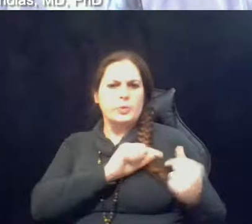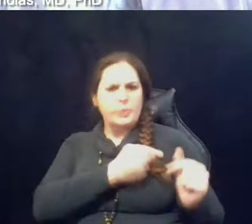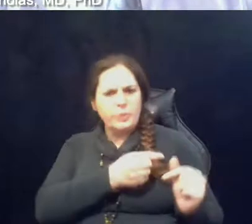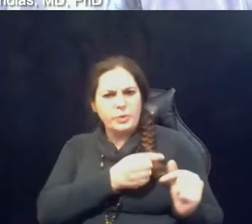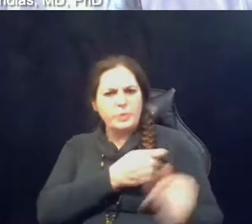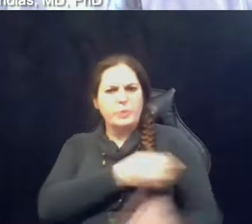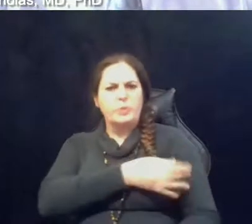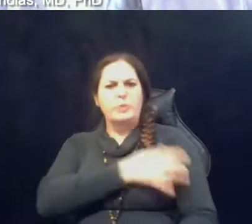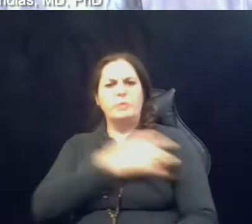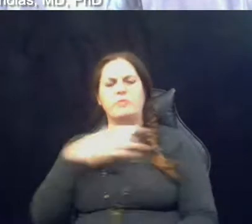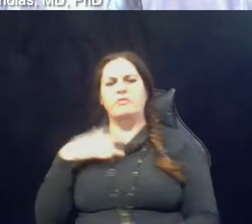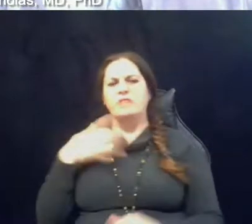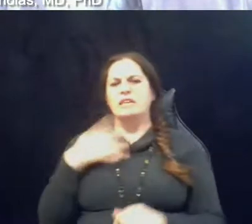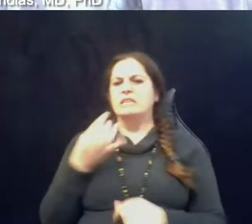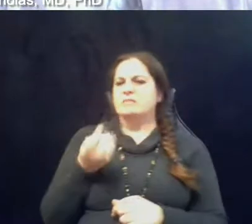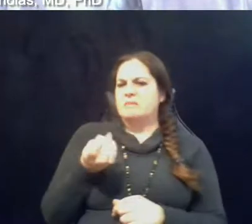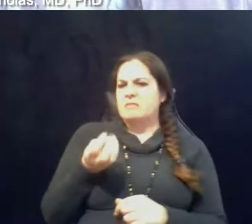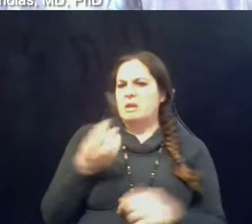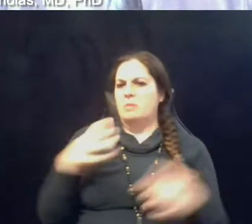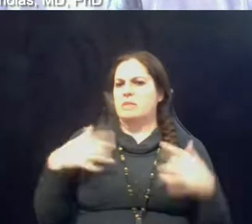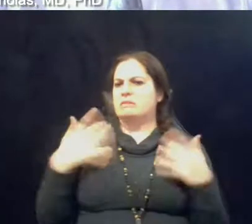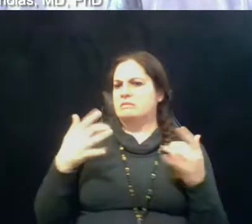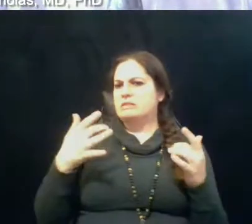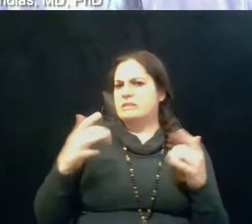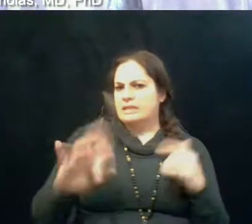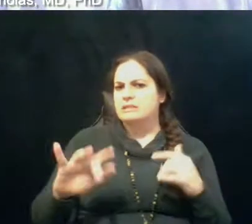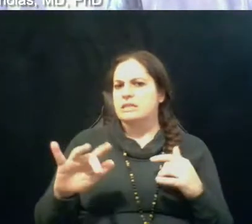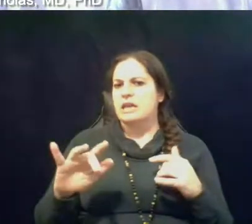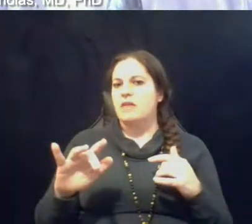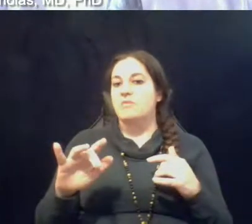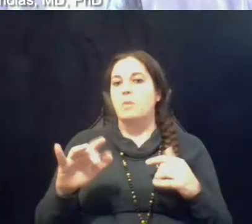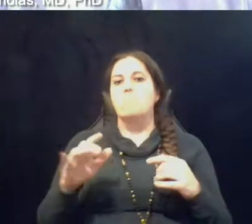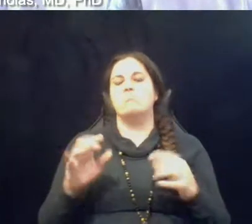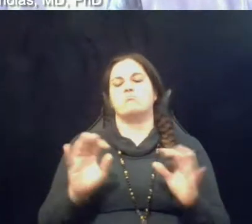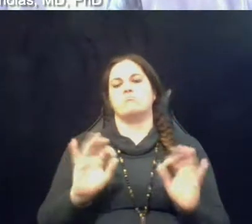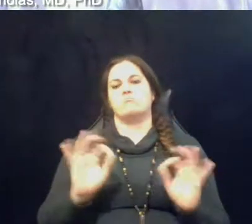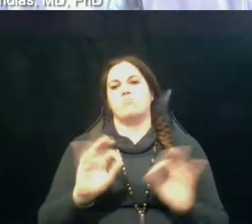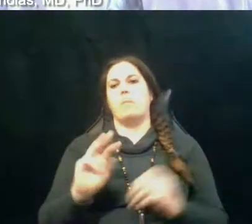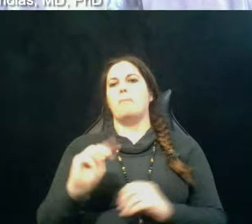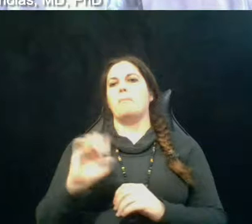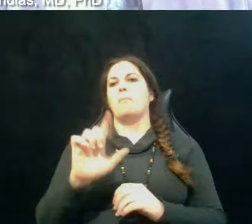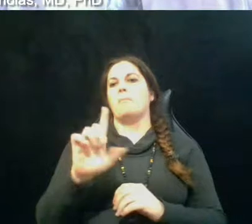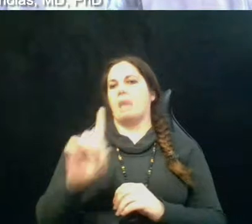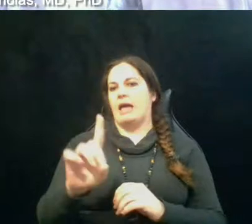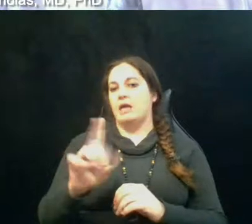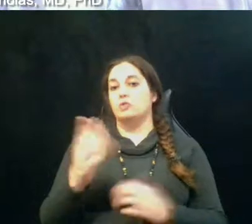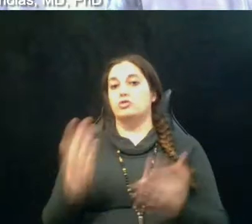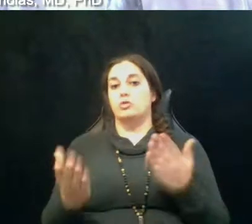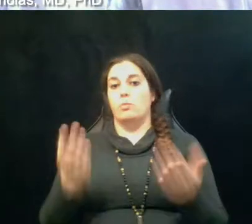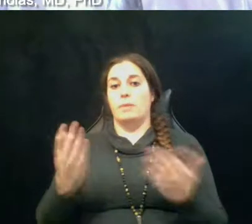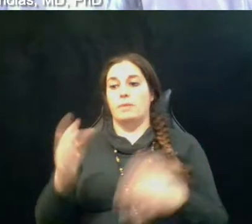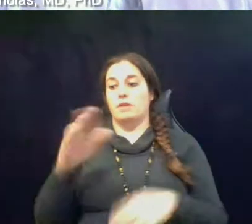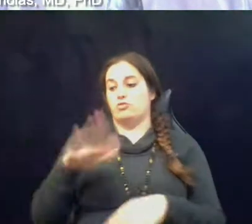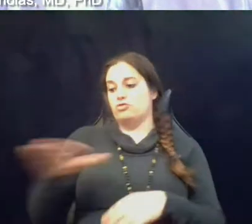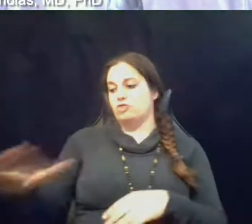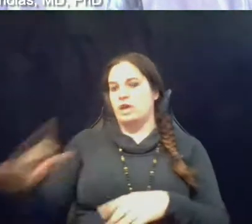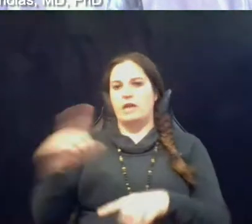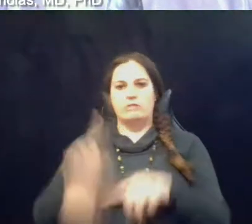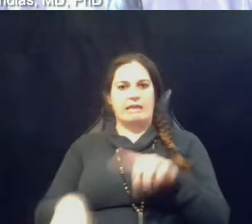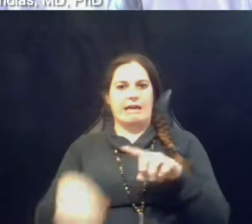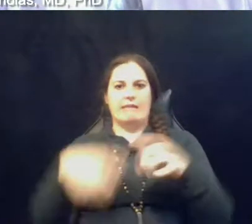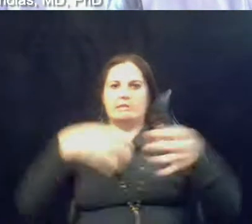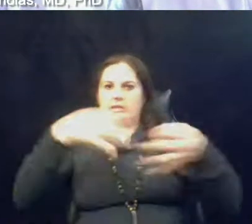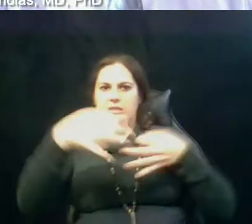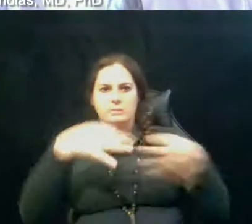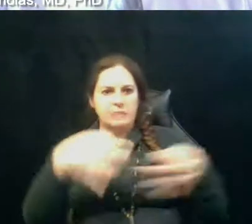had a little bit of that. It was very mild. And so if you have a child that may not be able to express that to you, maybe if they turn a certain way